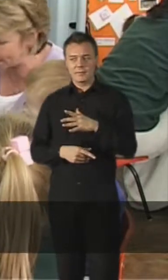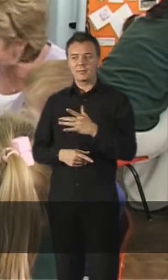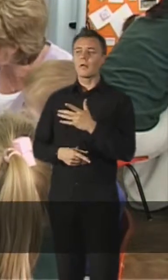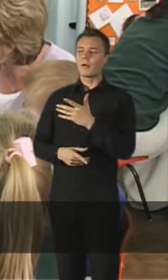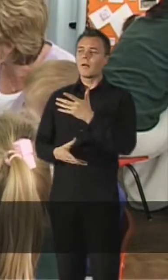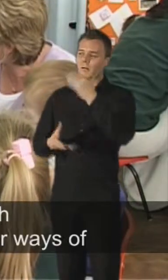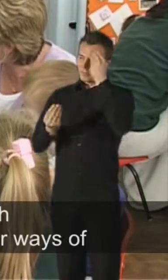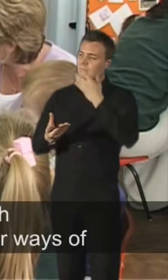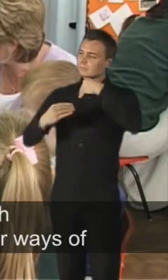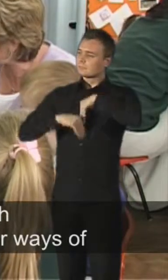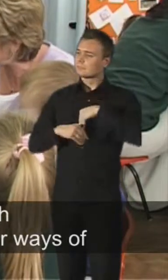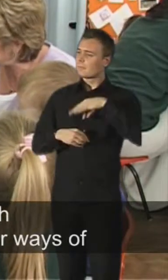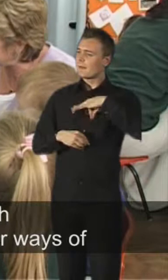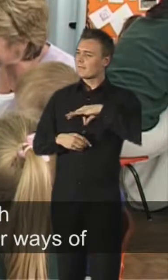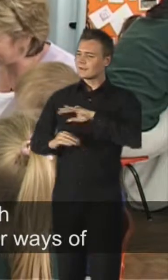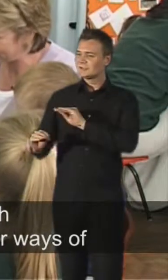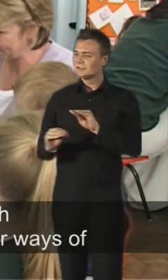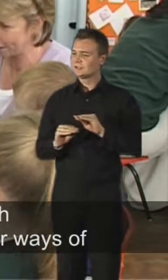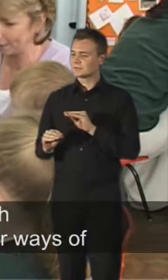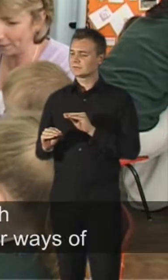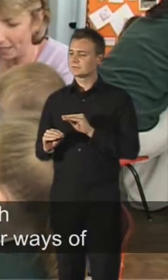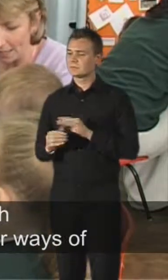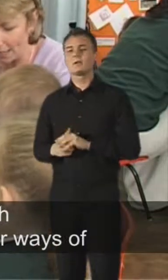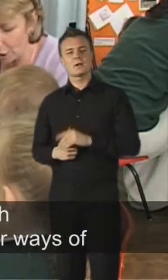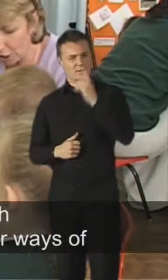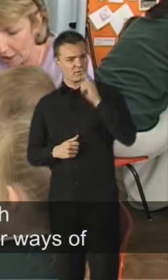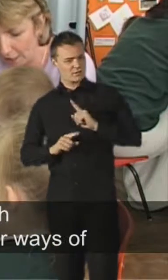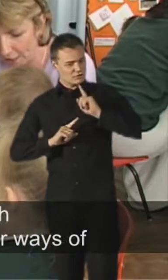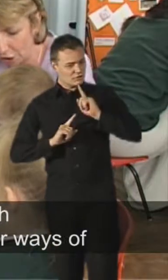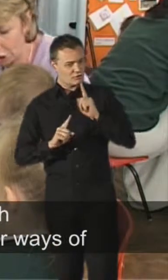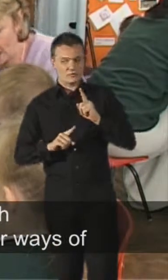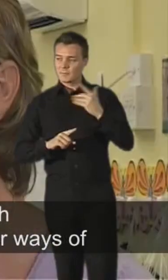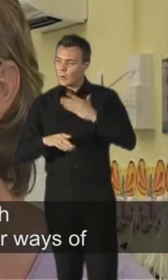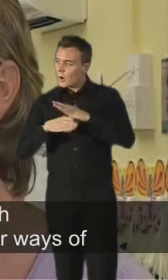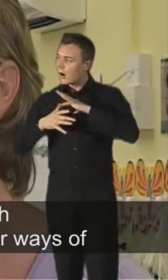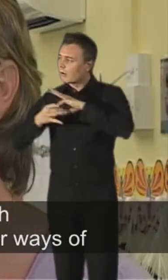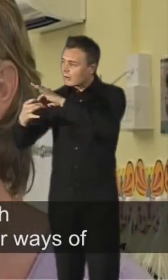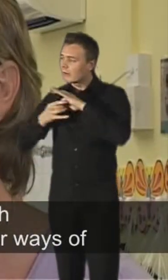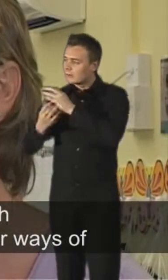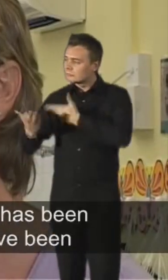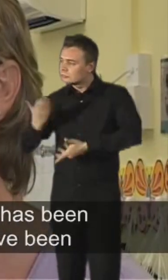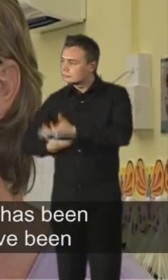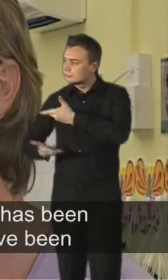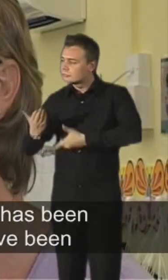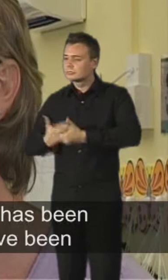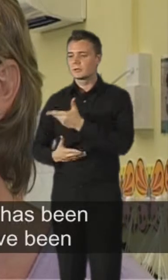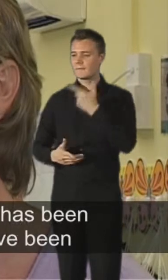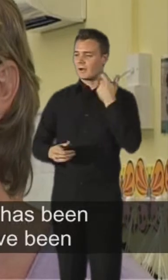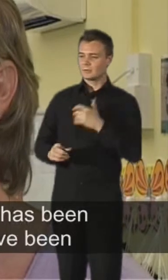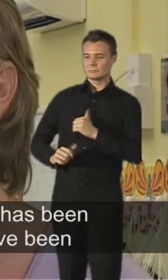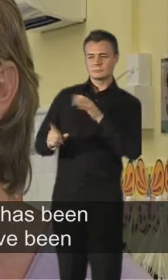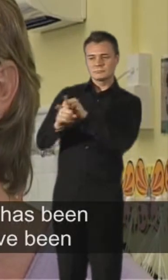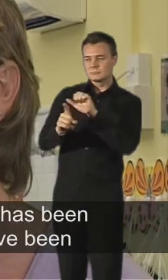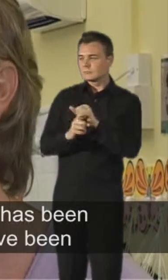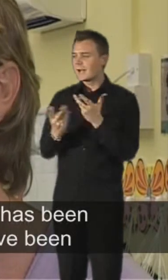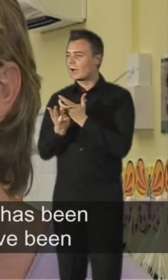practice. I do think that teachers have, through working with each other, found better ways of differentiating. I know